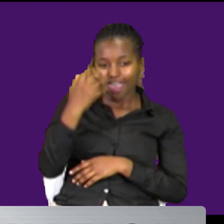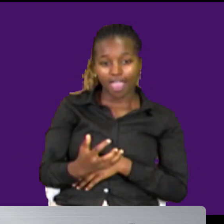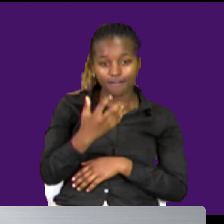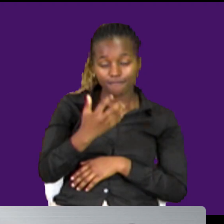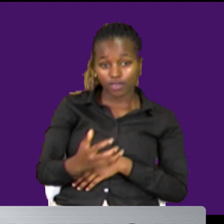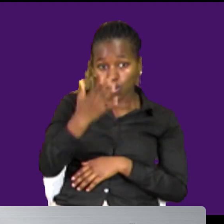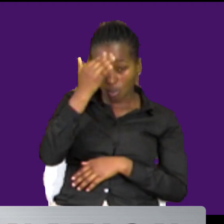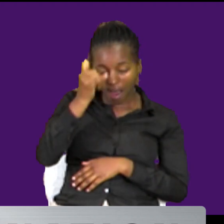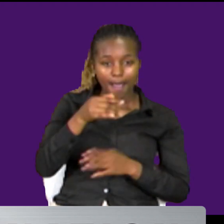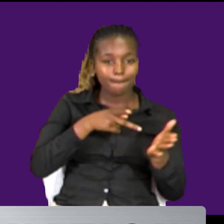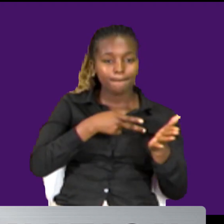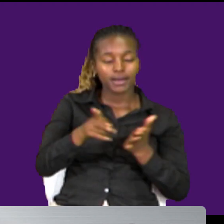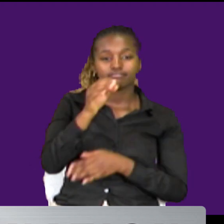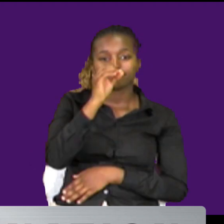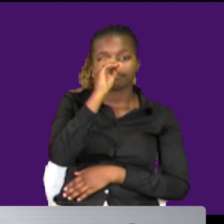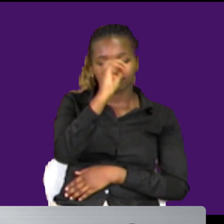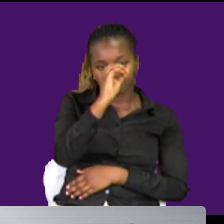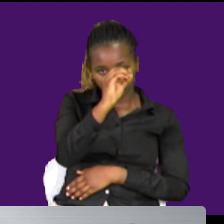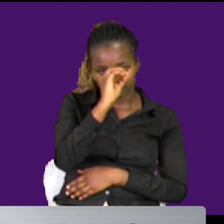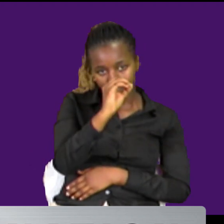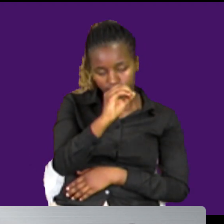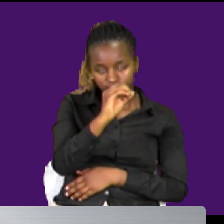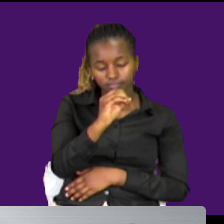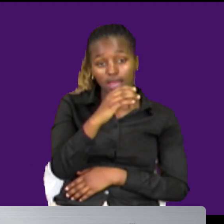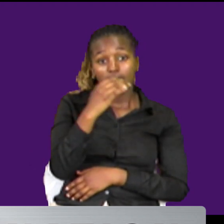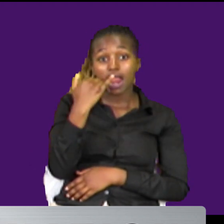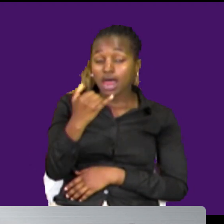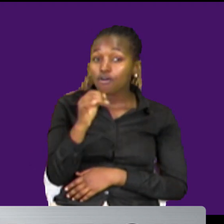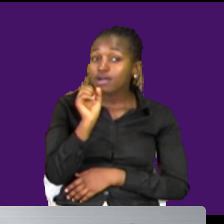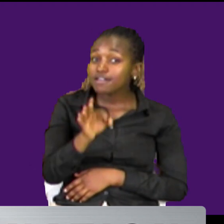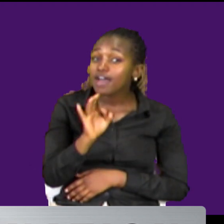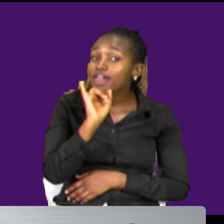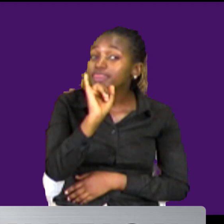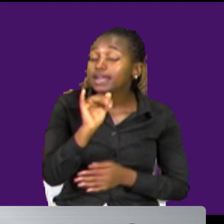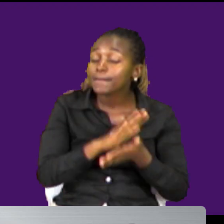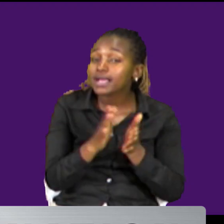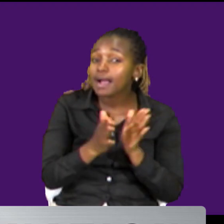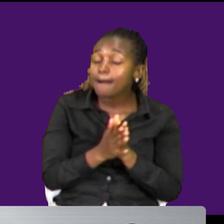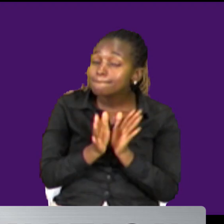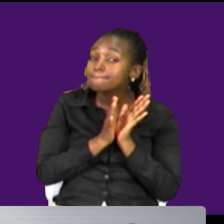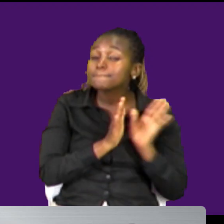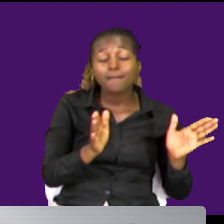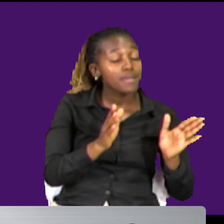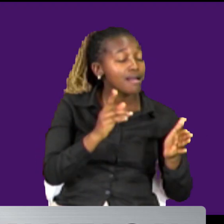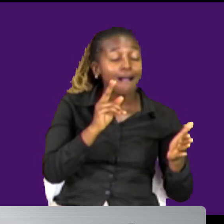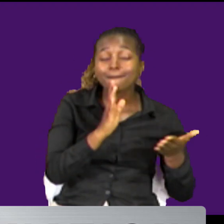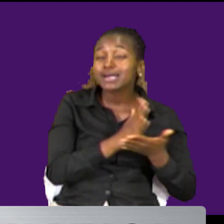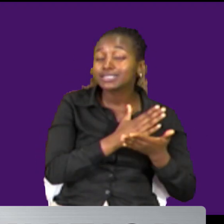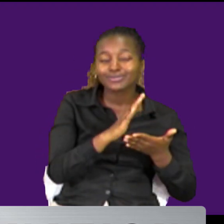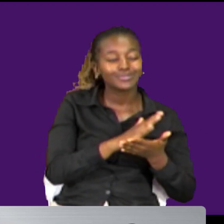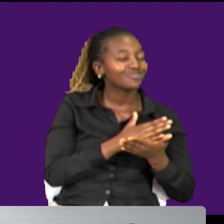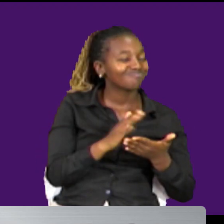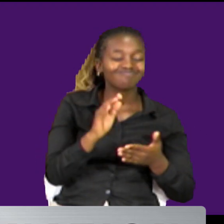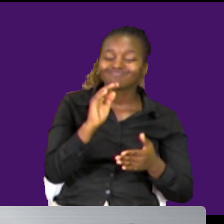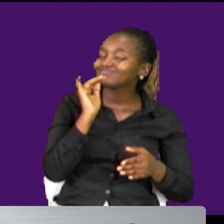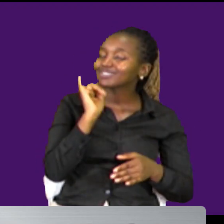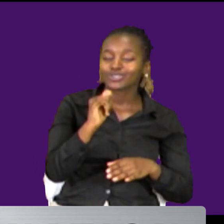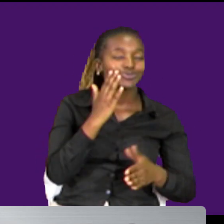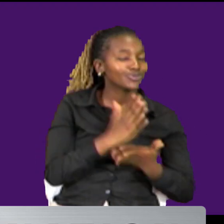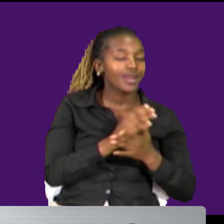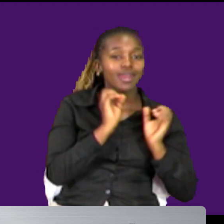go? Now, if you said that is public participation, it should be prohibited. I would be saying, no. Ask for what is right for your